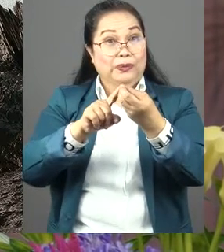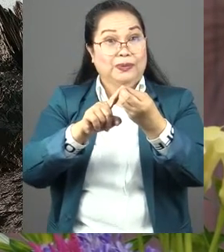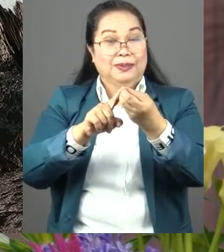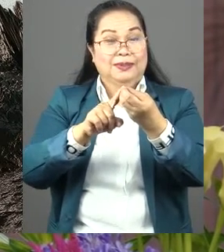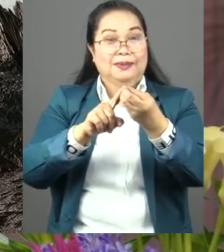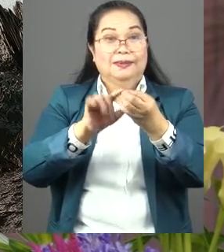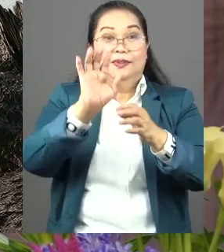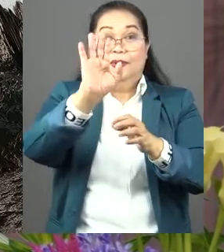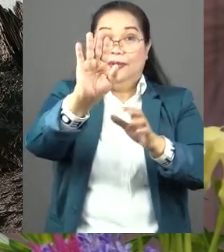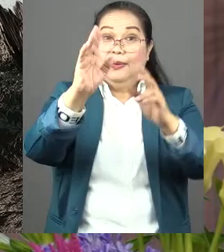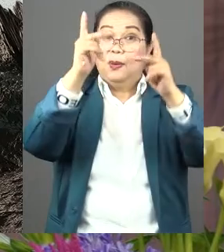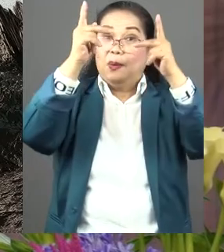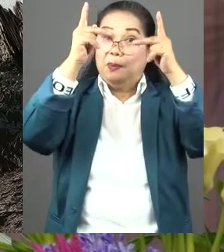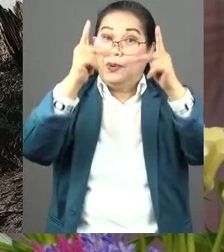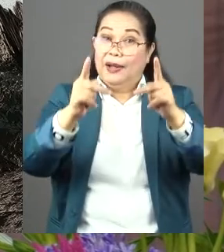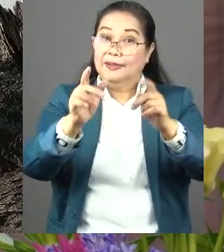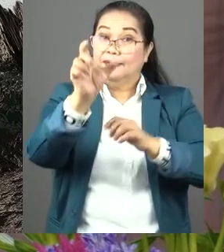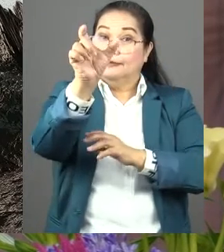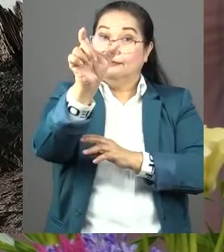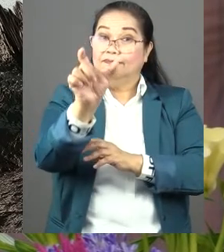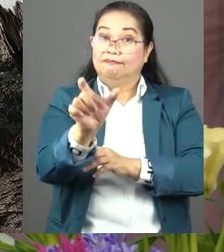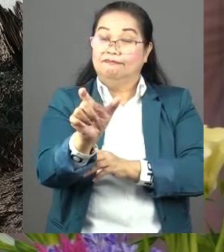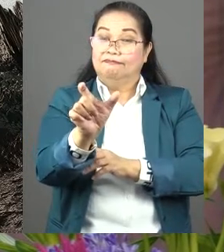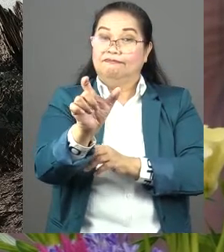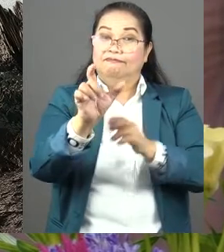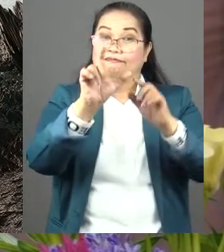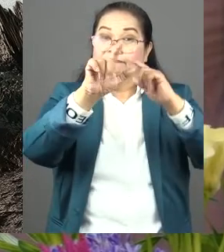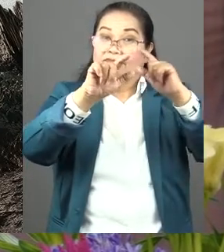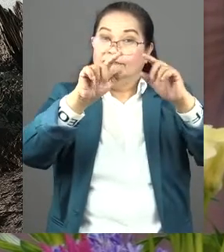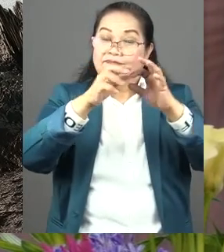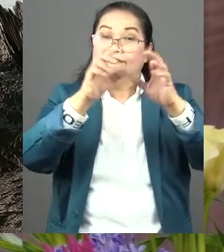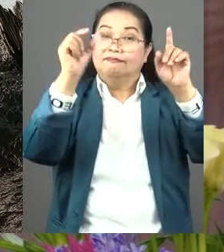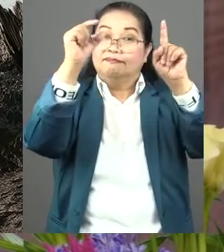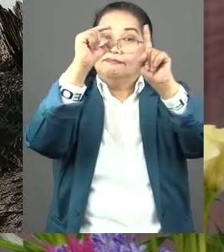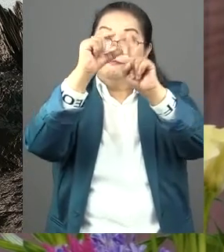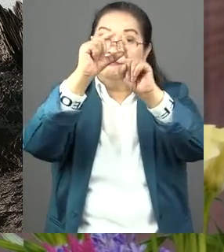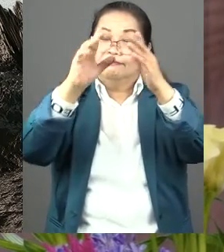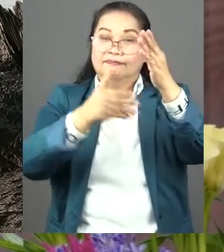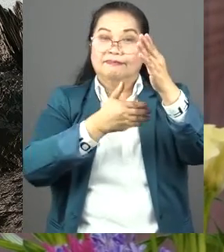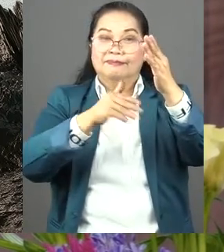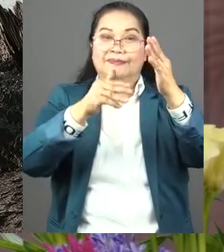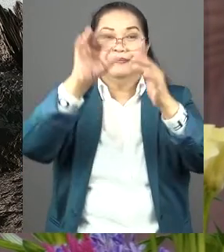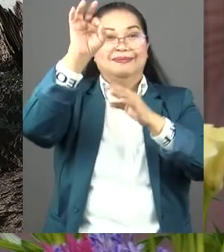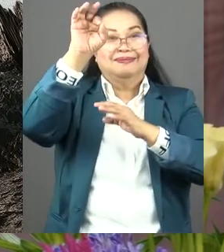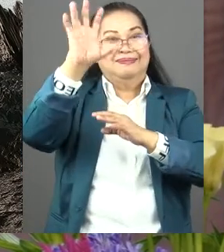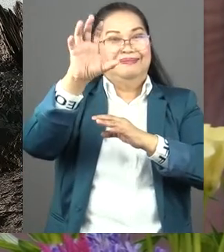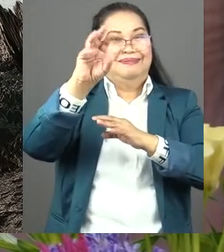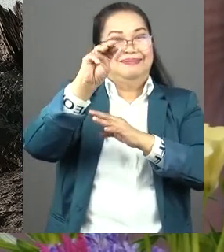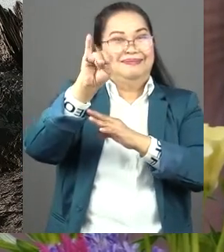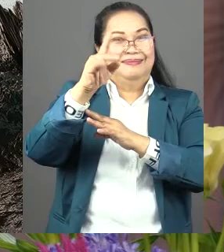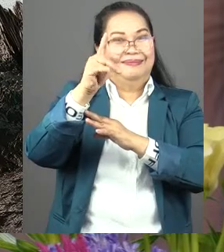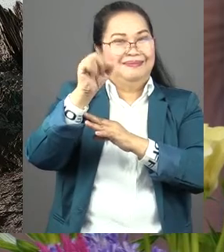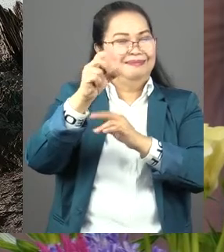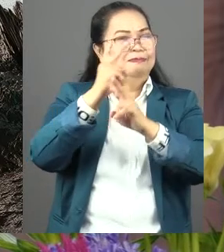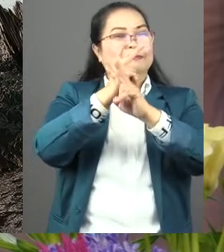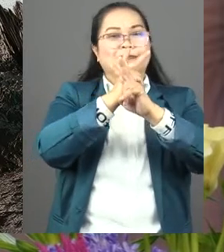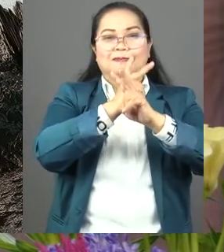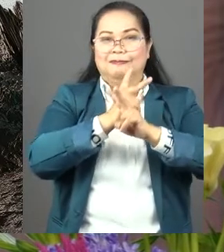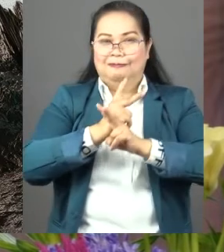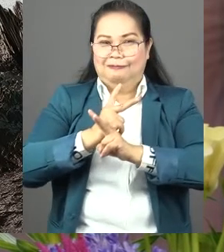Your presence. And then the lyrics of the songs themselves. That's why Pastor Miggs, our worship pastor, is so